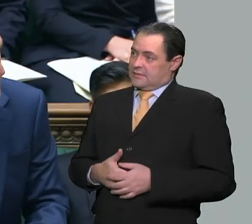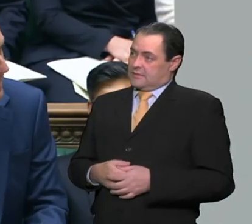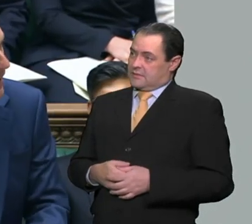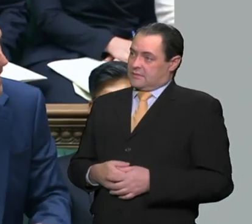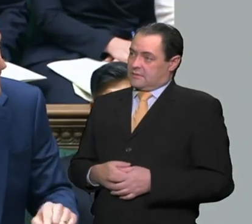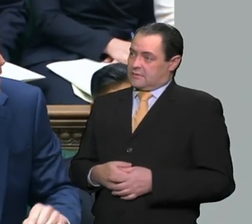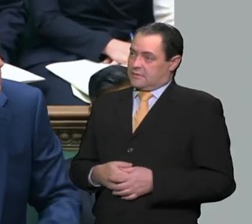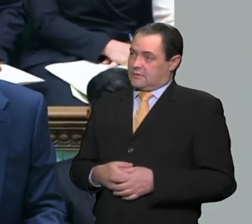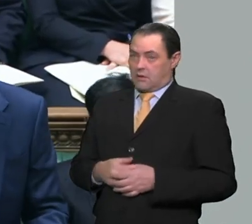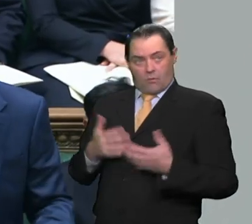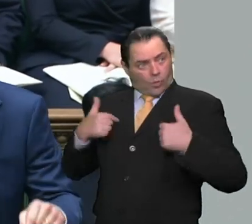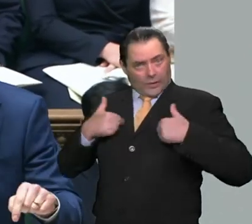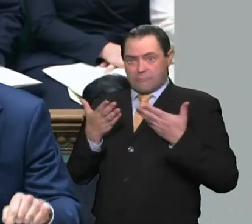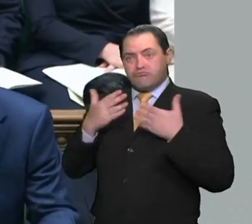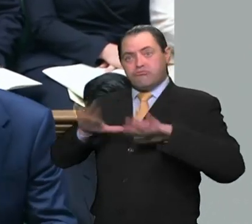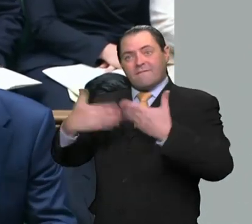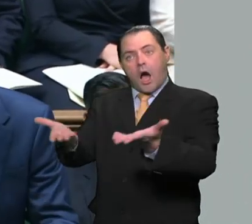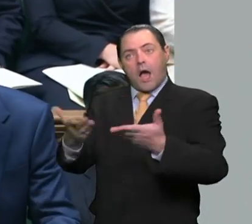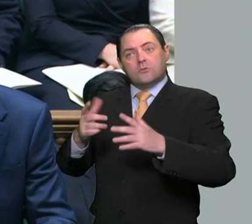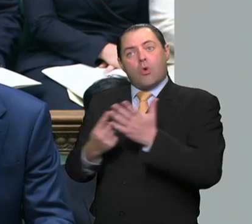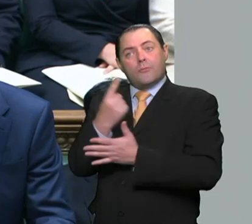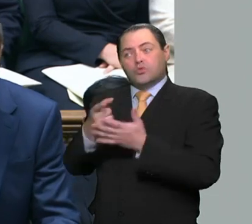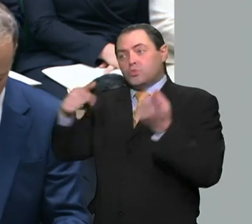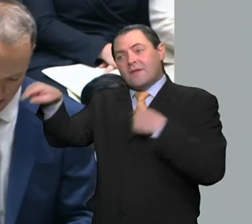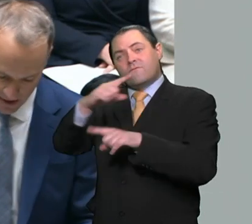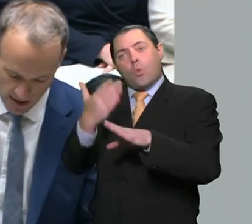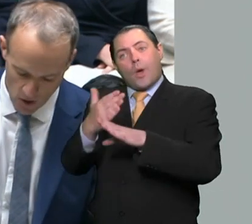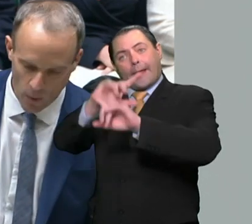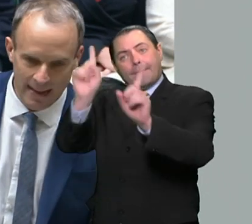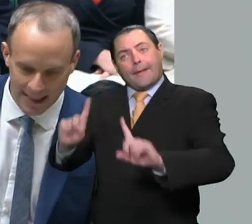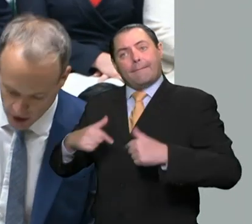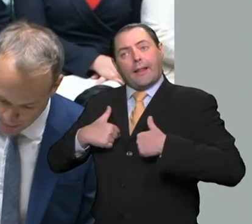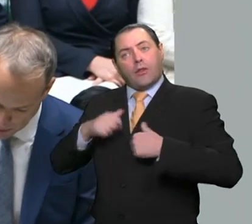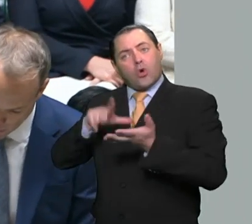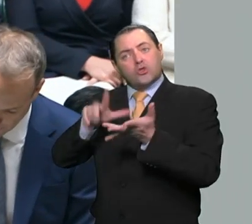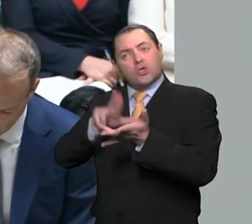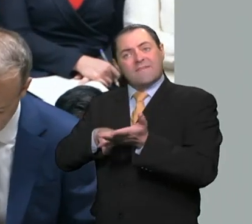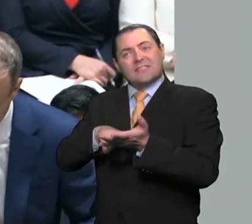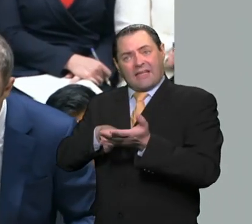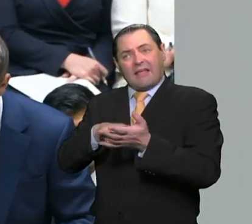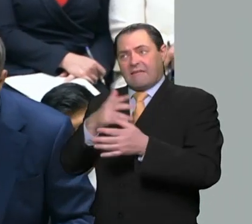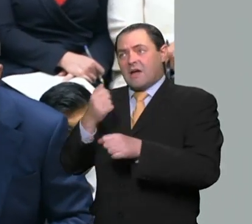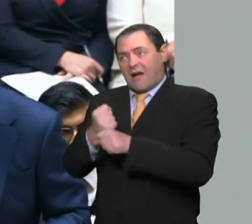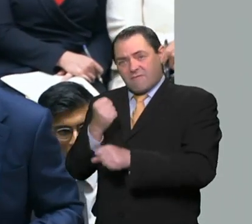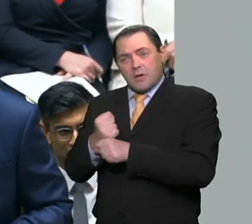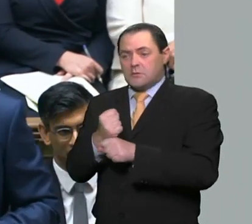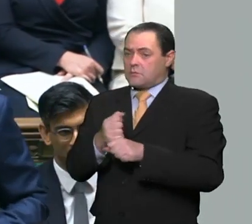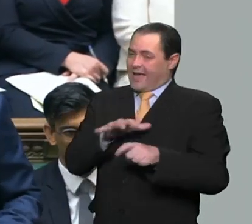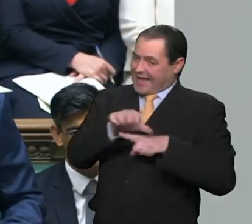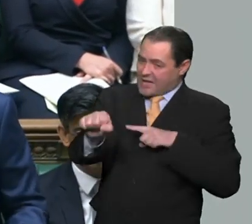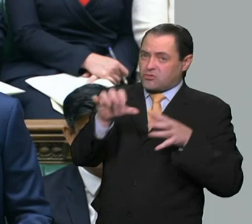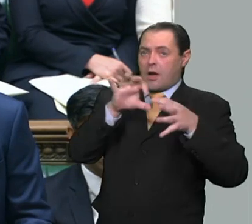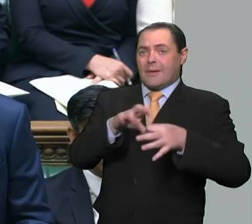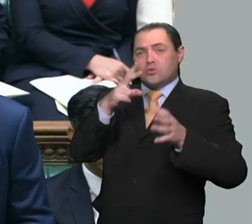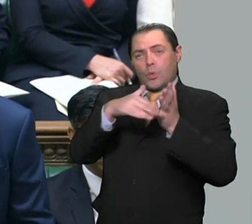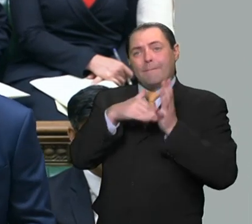Mr. Speaker, they're getting those opportunities under a Conservative government. With catch-up tutoring for over 2 million children this